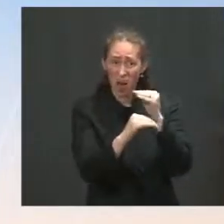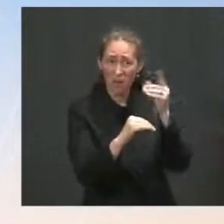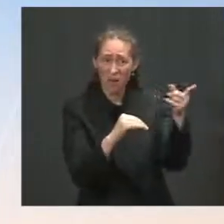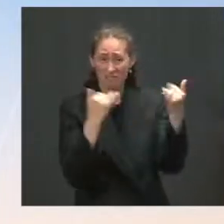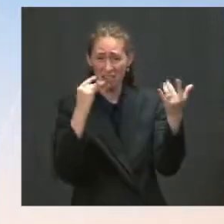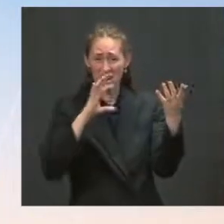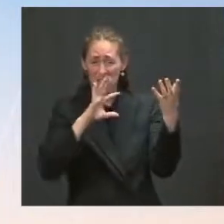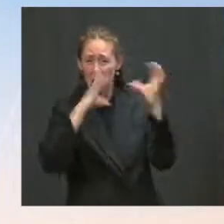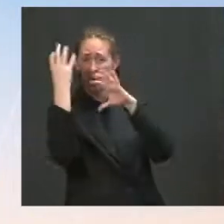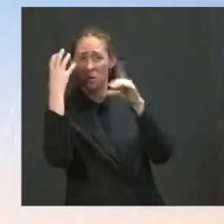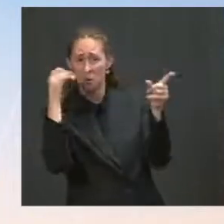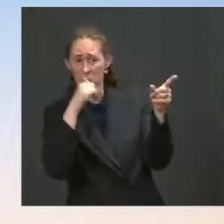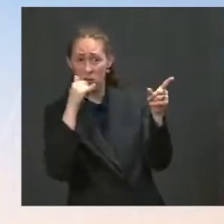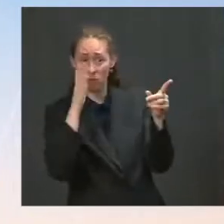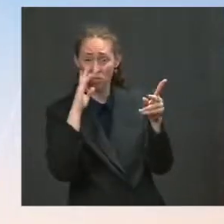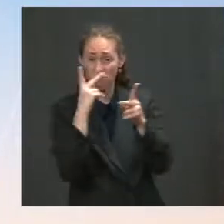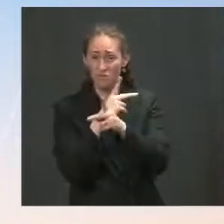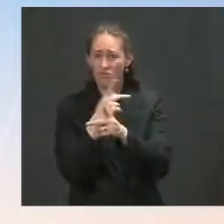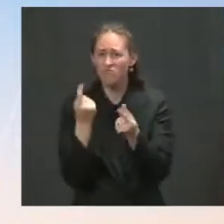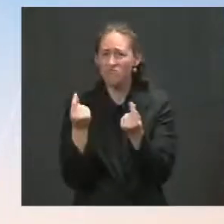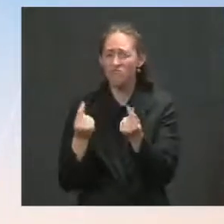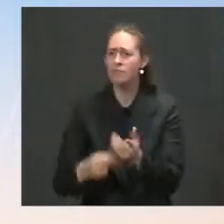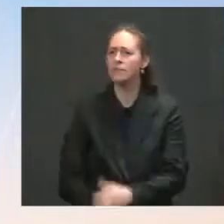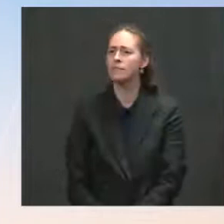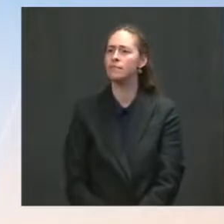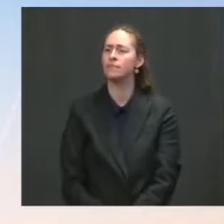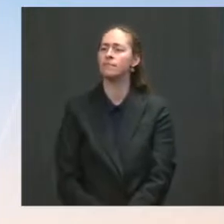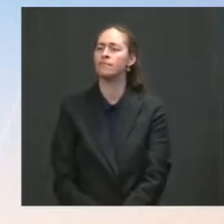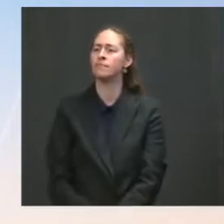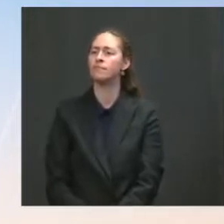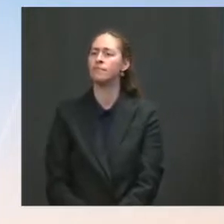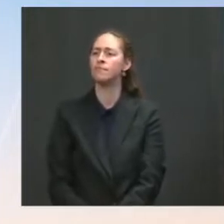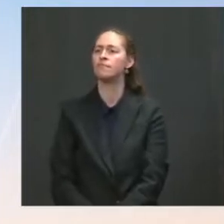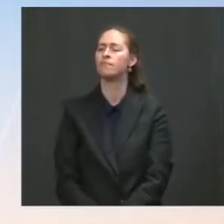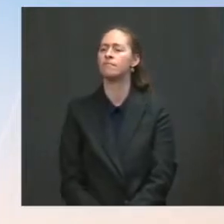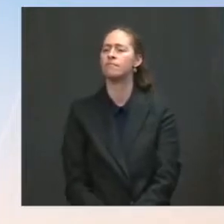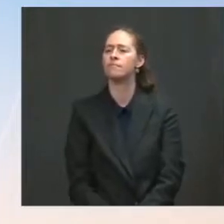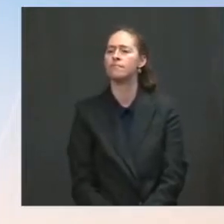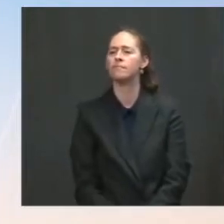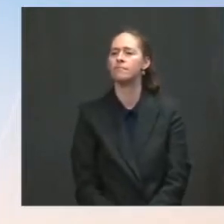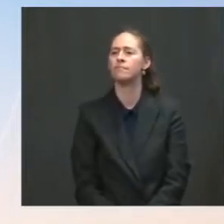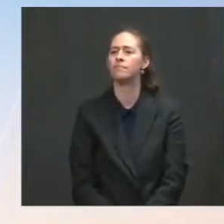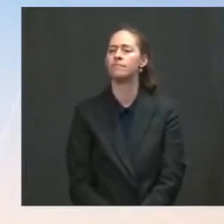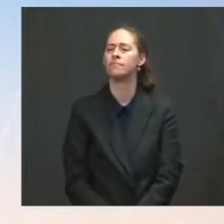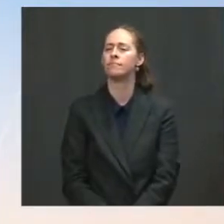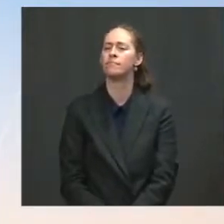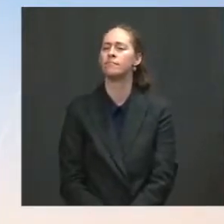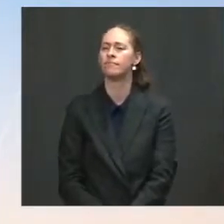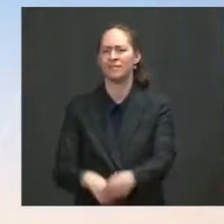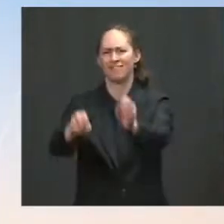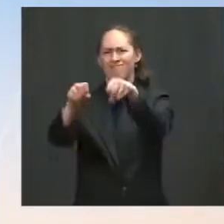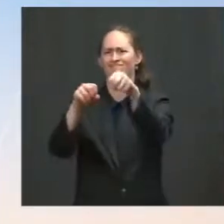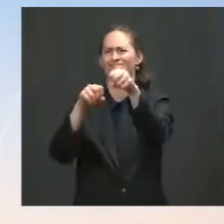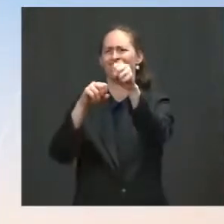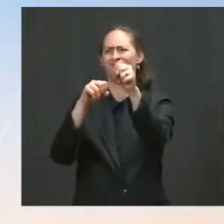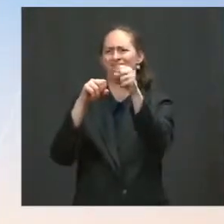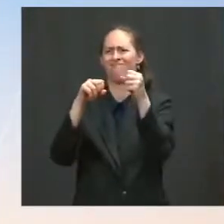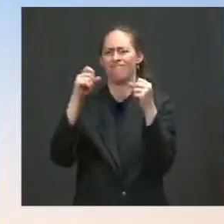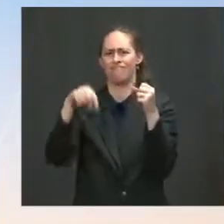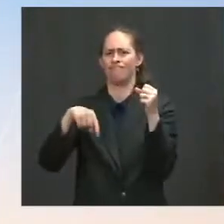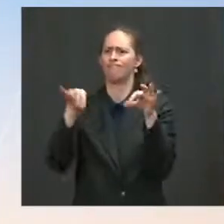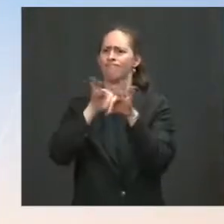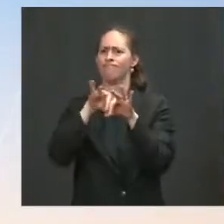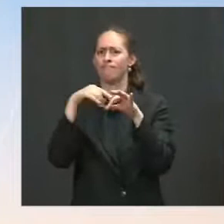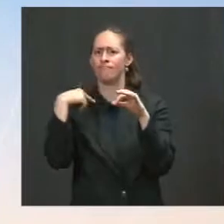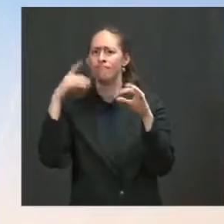On behalf of the country, the president sent his deepest condolences to all those who were injured,